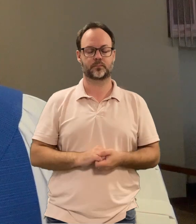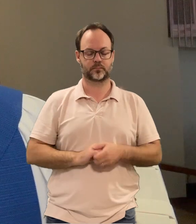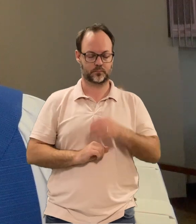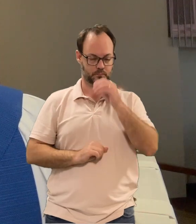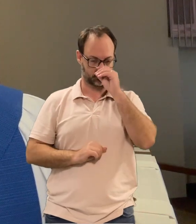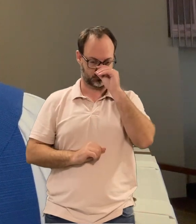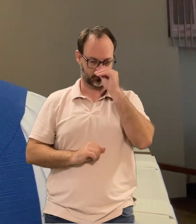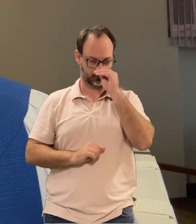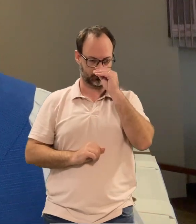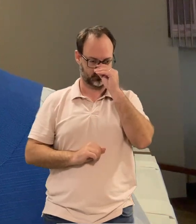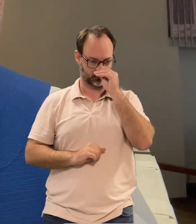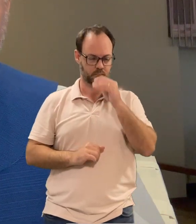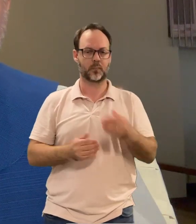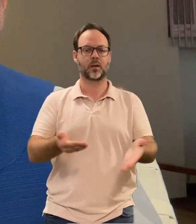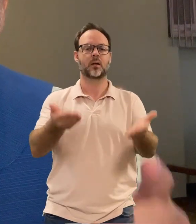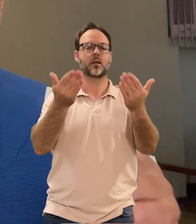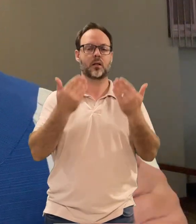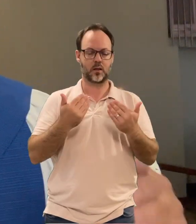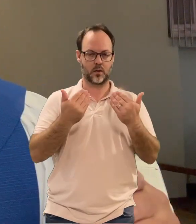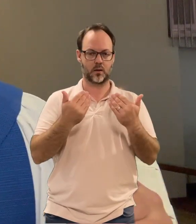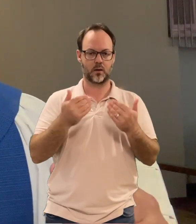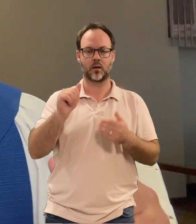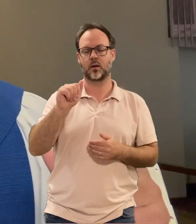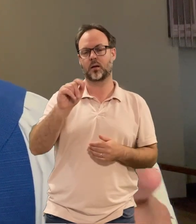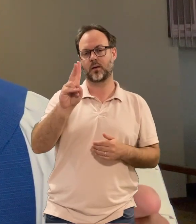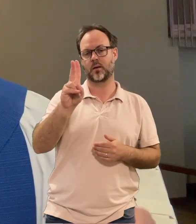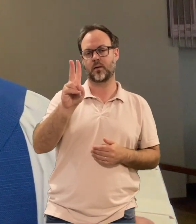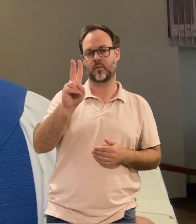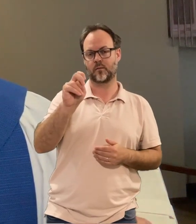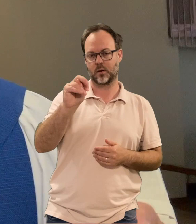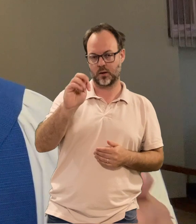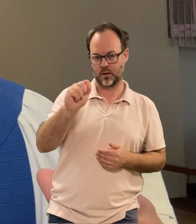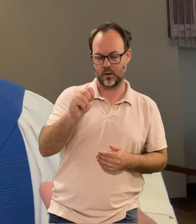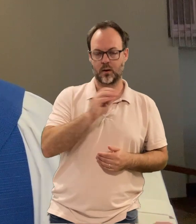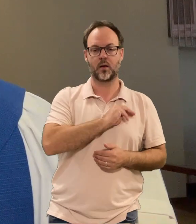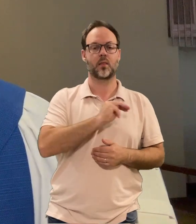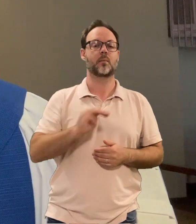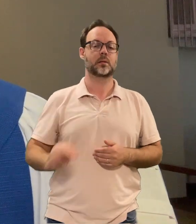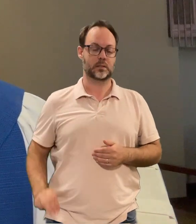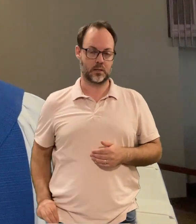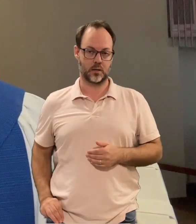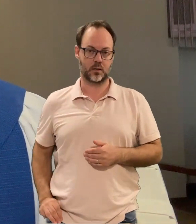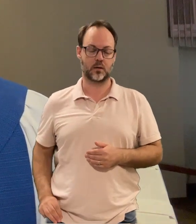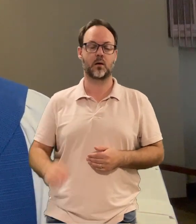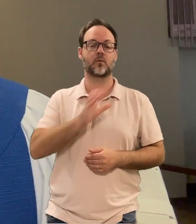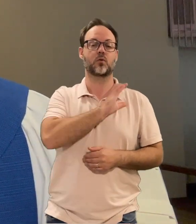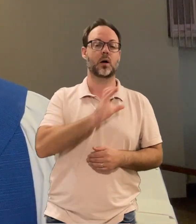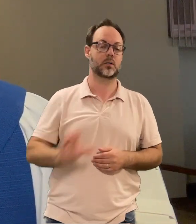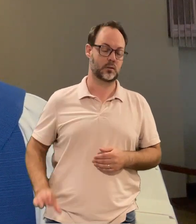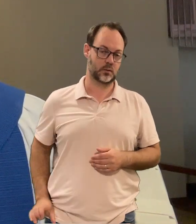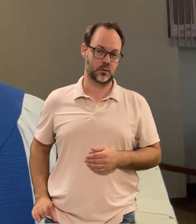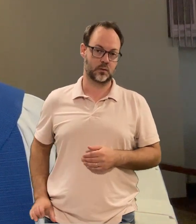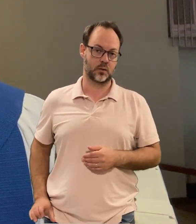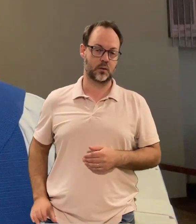prophecies which foretold the coming, the arrival, the advent of the